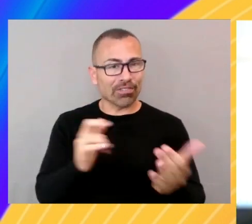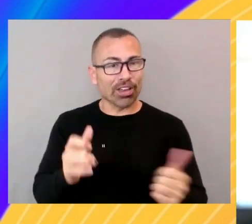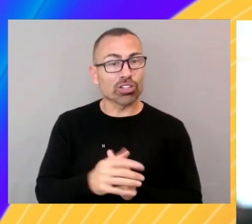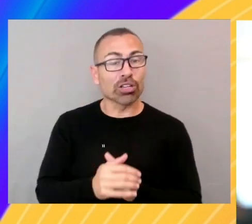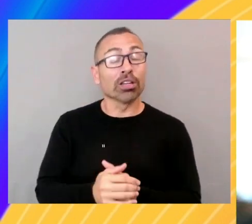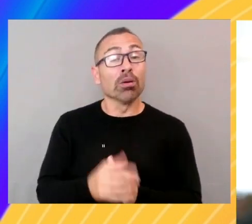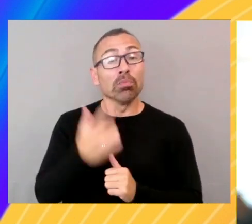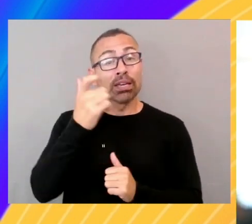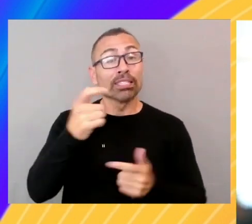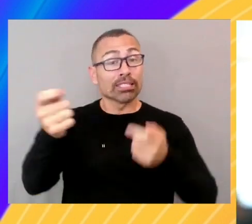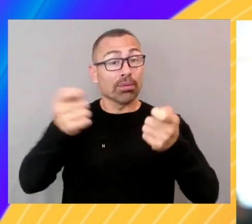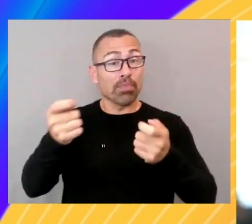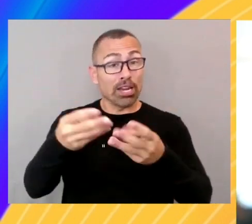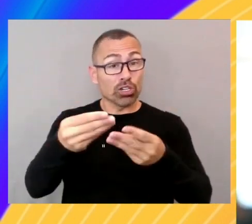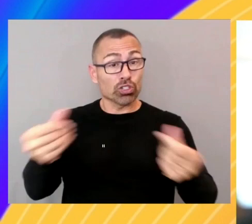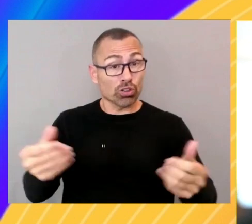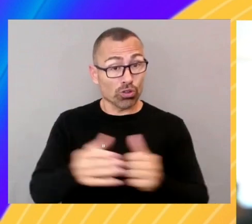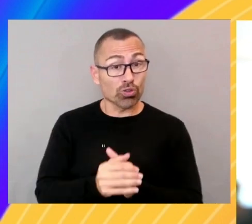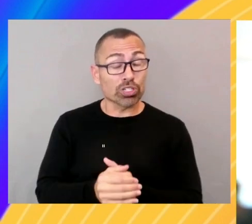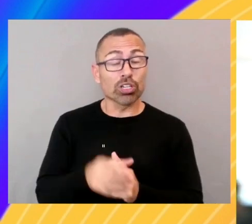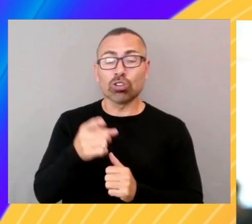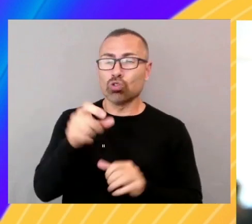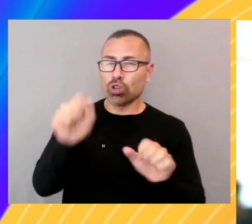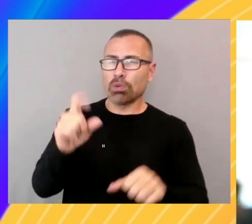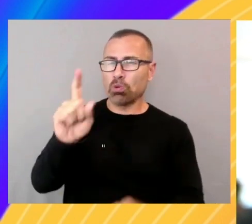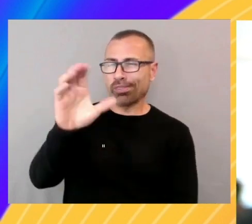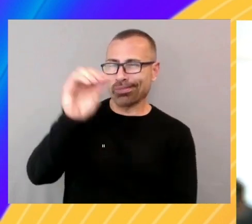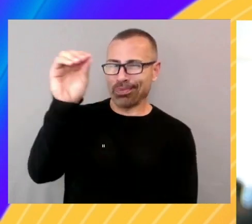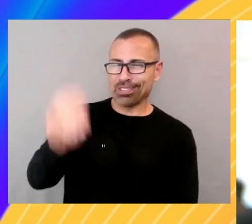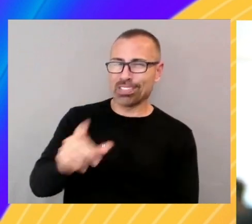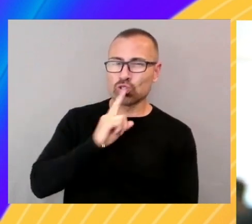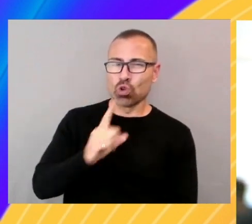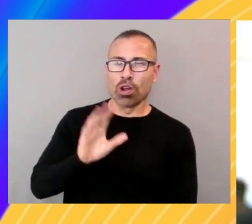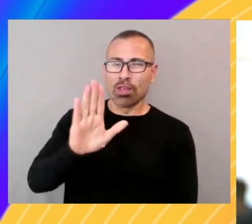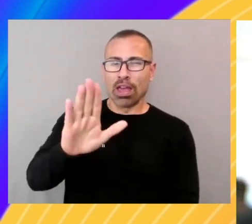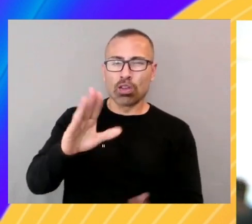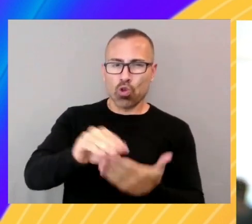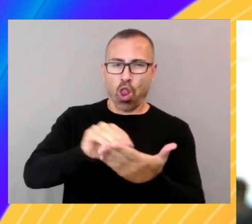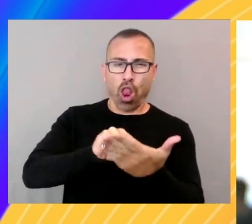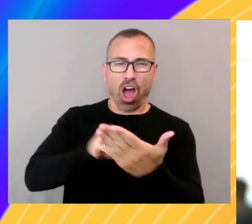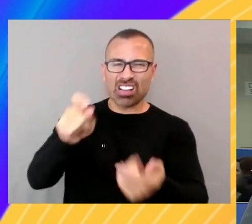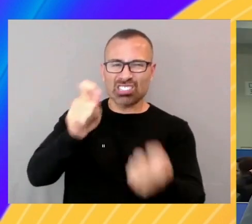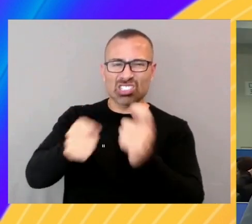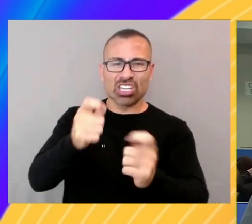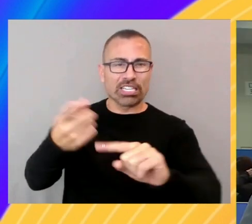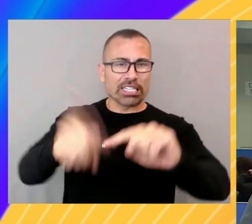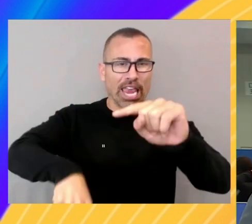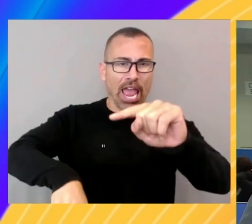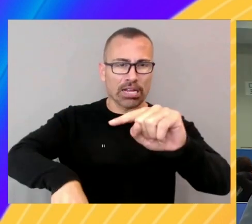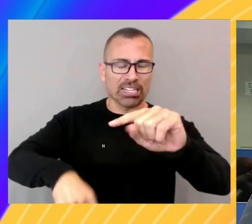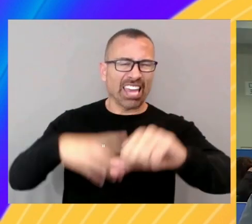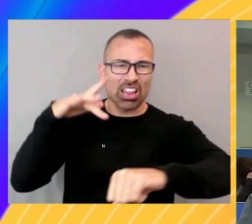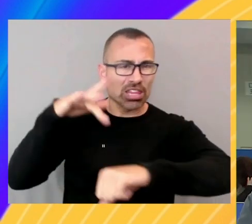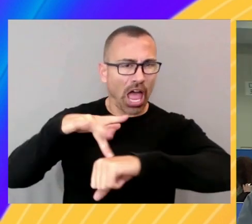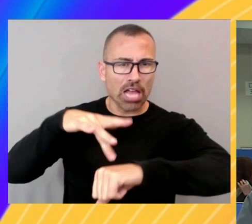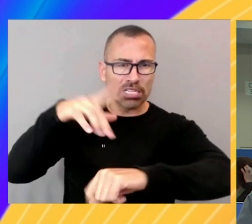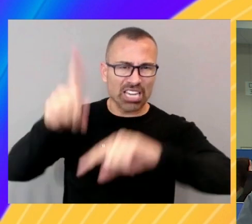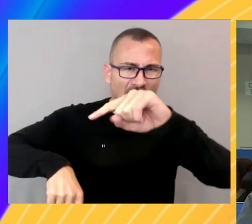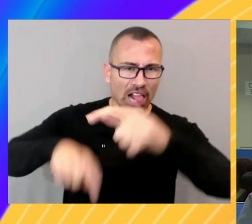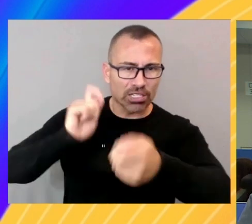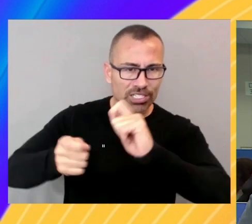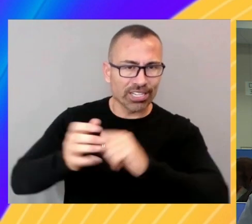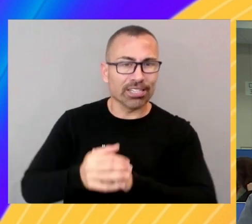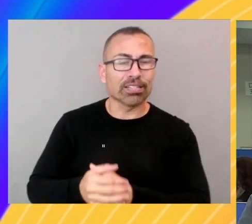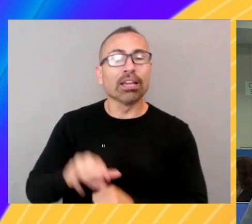your logs are immutable. Right? Nobody is coming in and editing those logs. These are tamper-proof. Now, there is an option already in